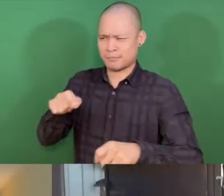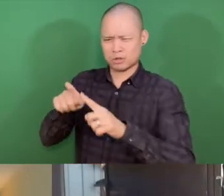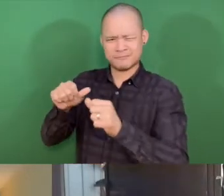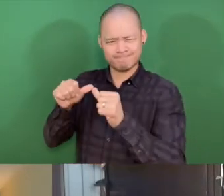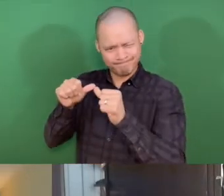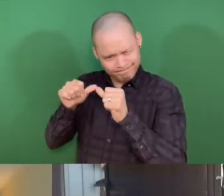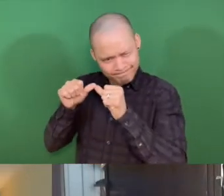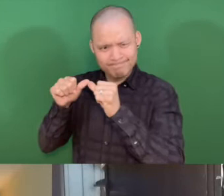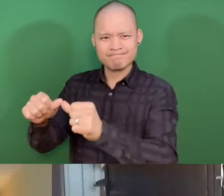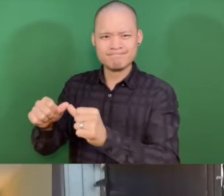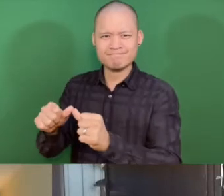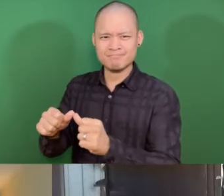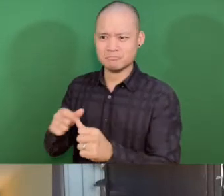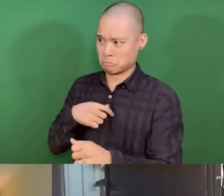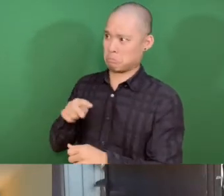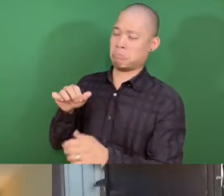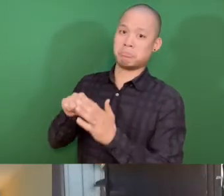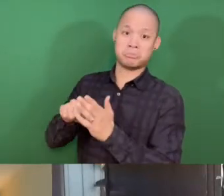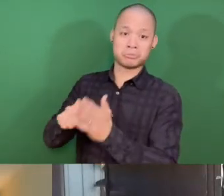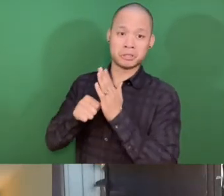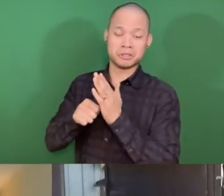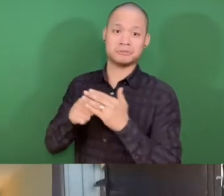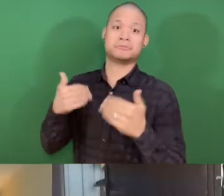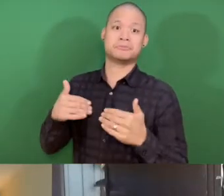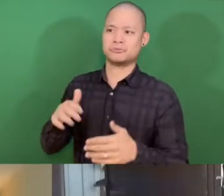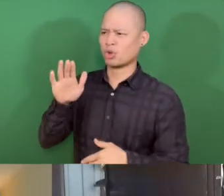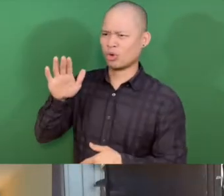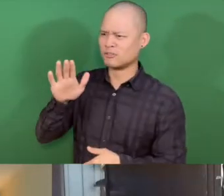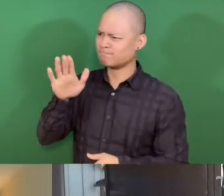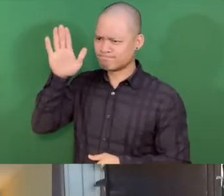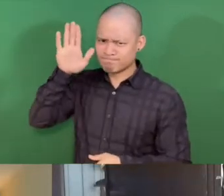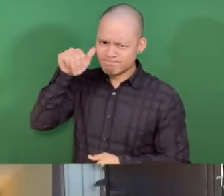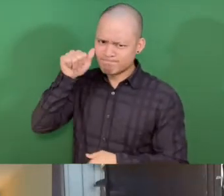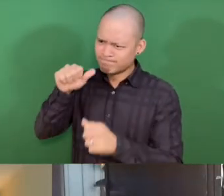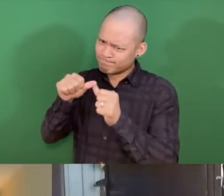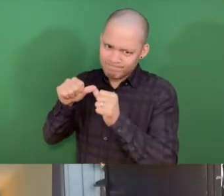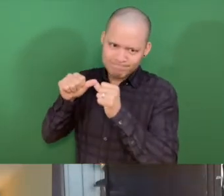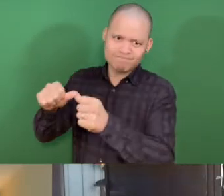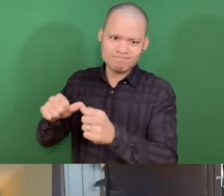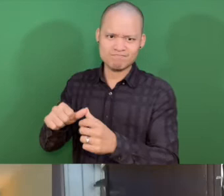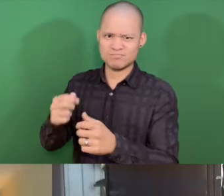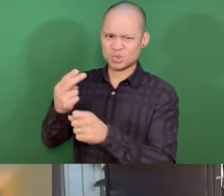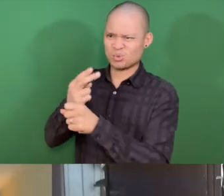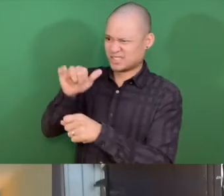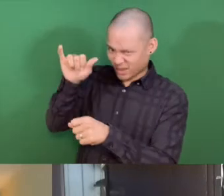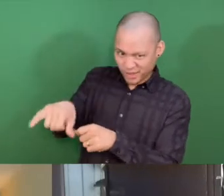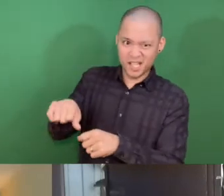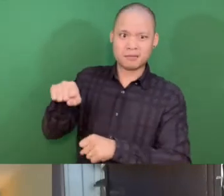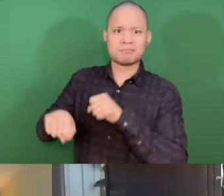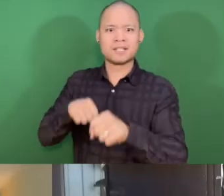going. I was quite impressed by your determination to use that